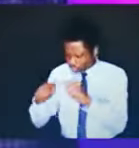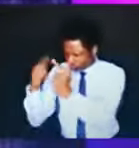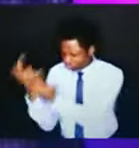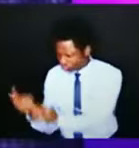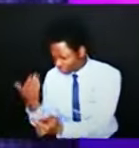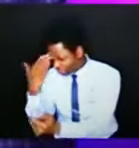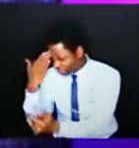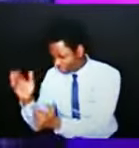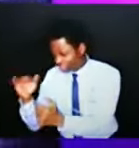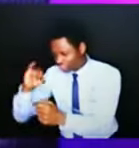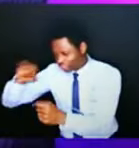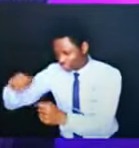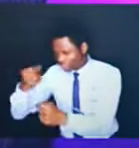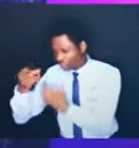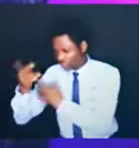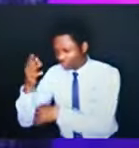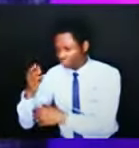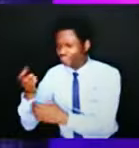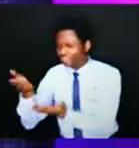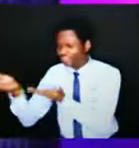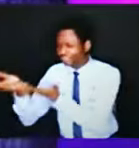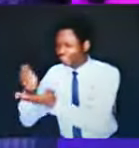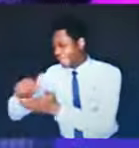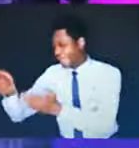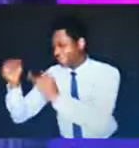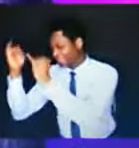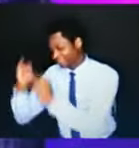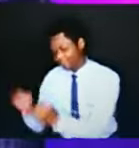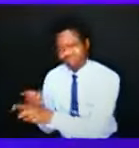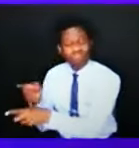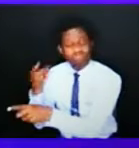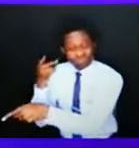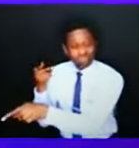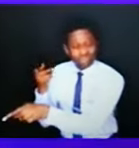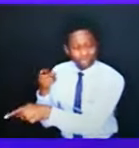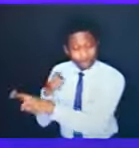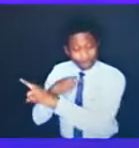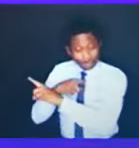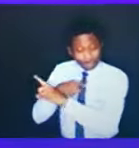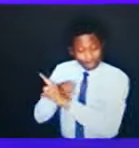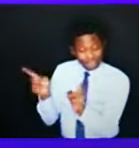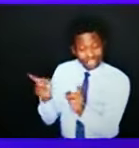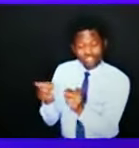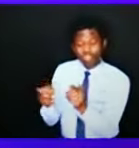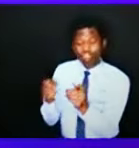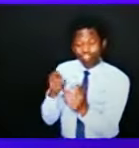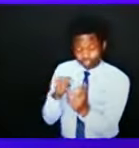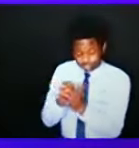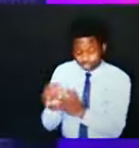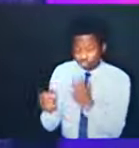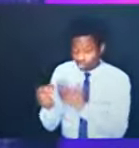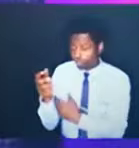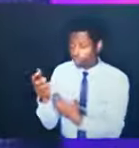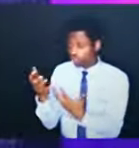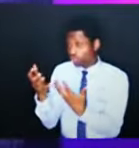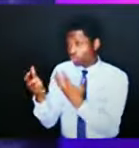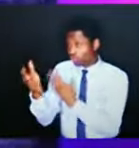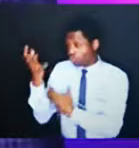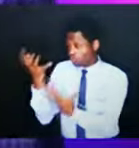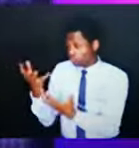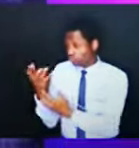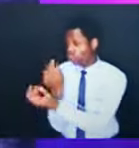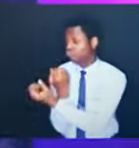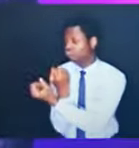they served other gods. But God wanted to redeem them. So